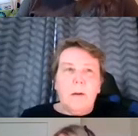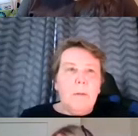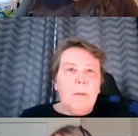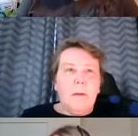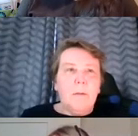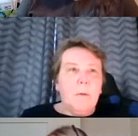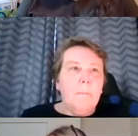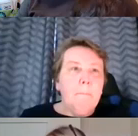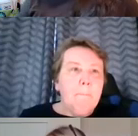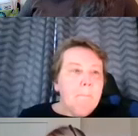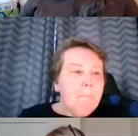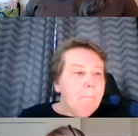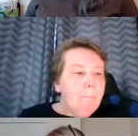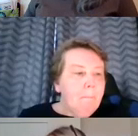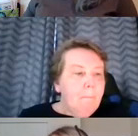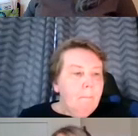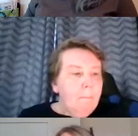make the documents accessible.